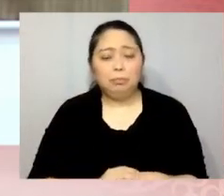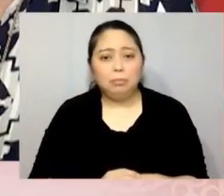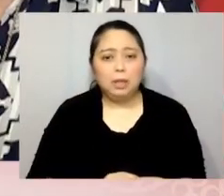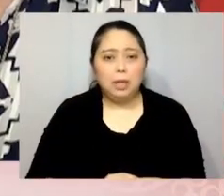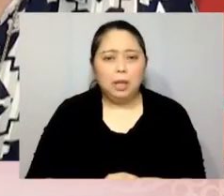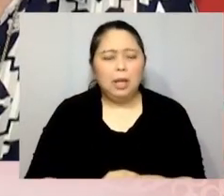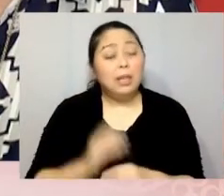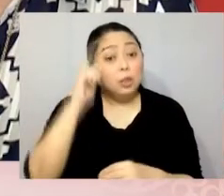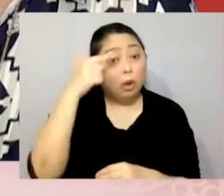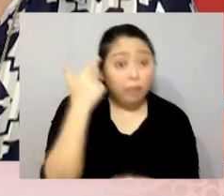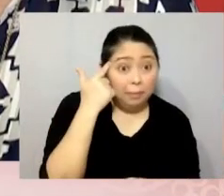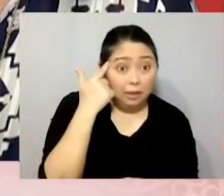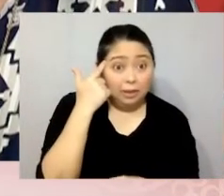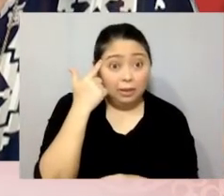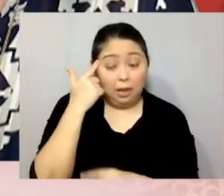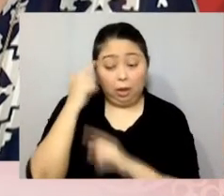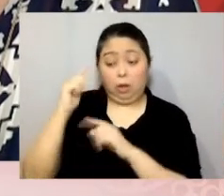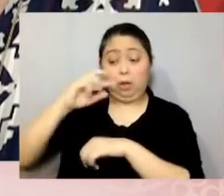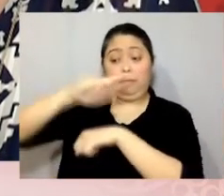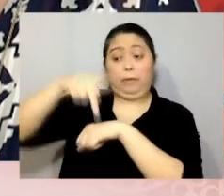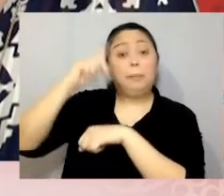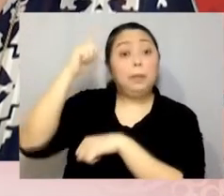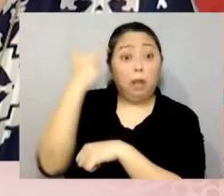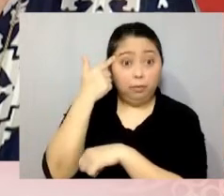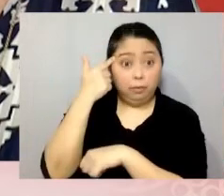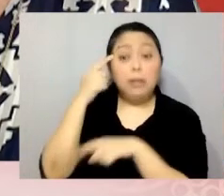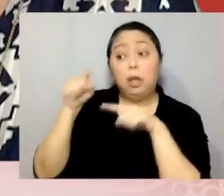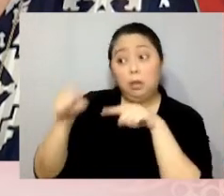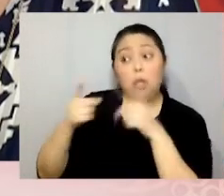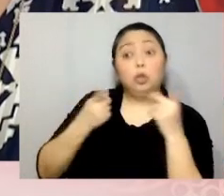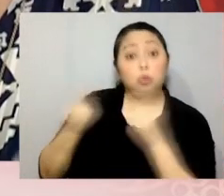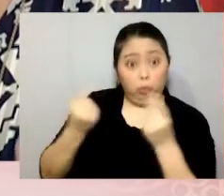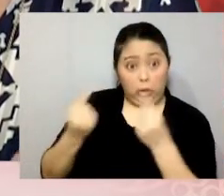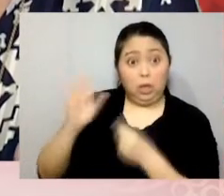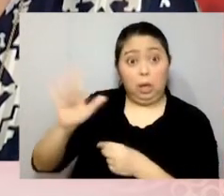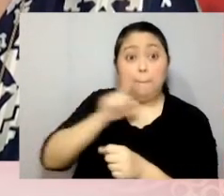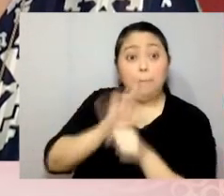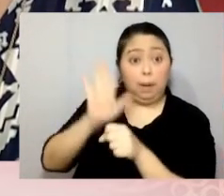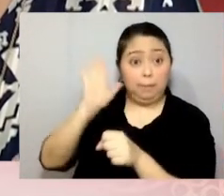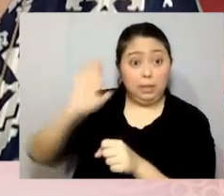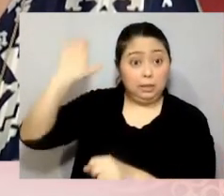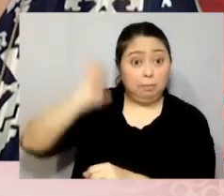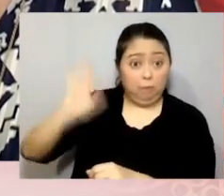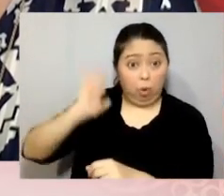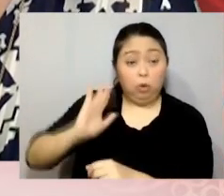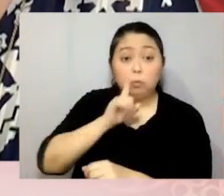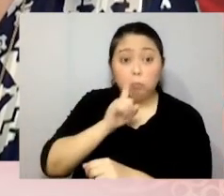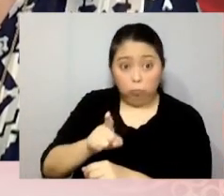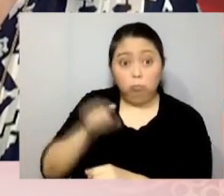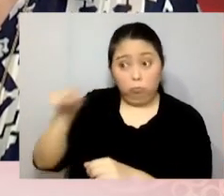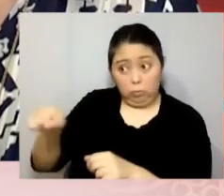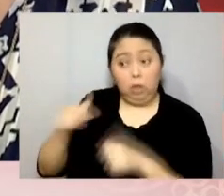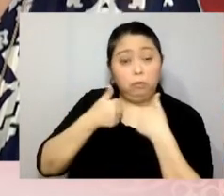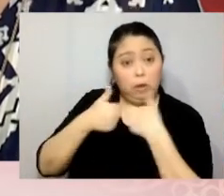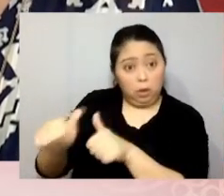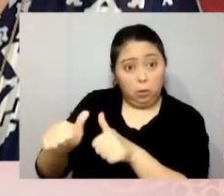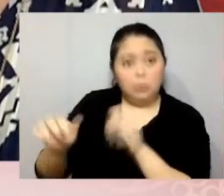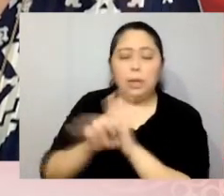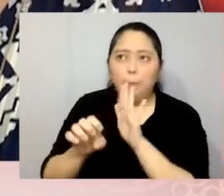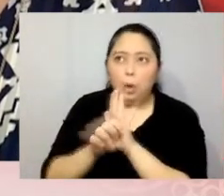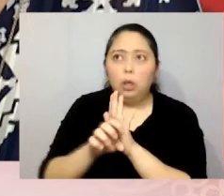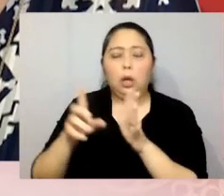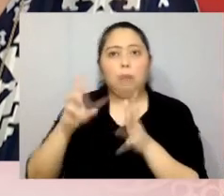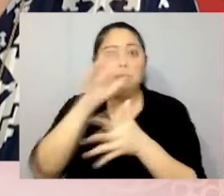Chair Minister, is government keeping up their end of the bargain? Are they keeping up to it in terms of timing,